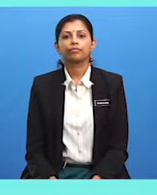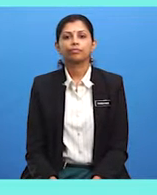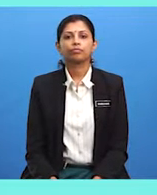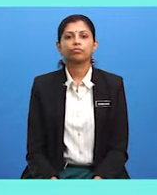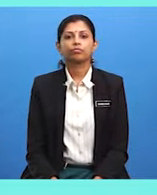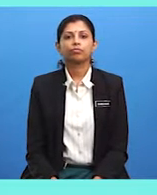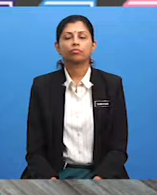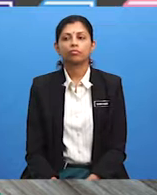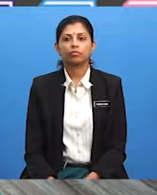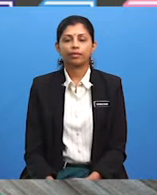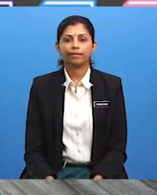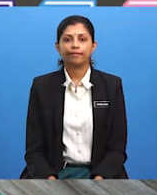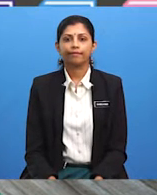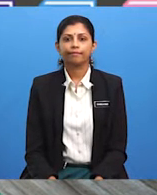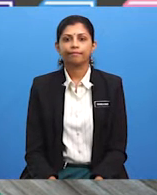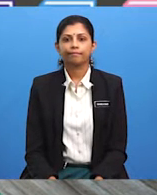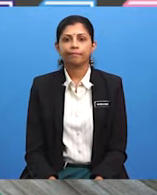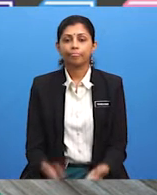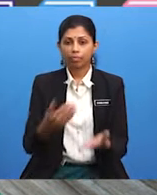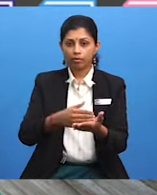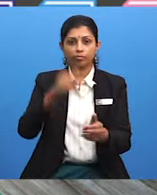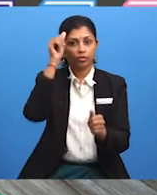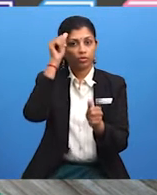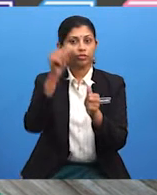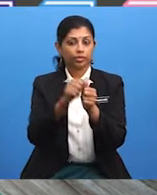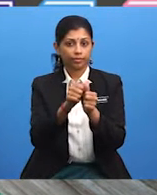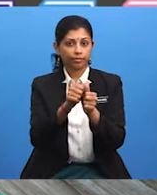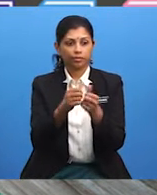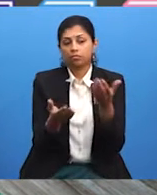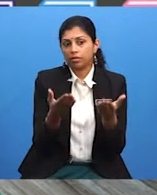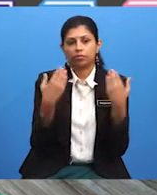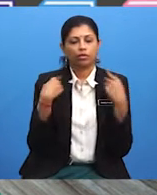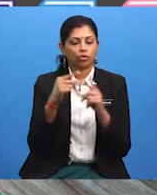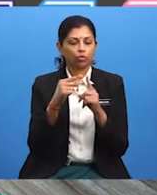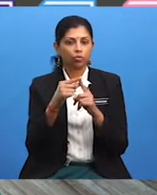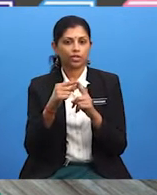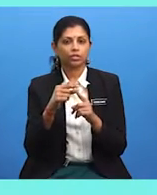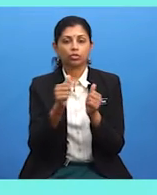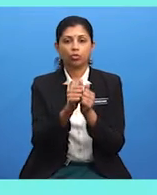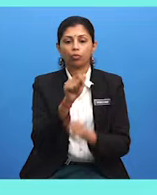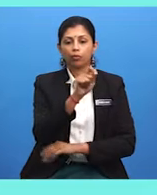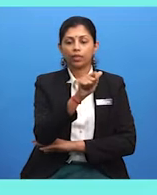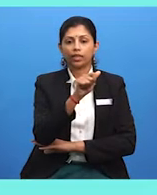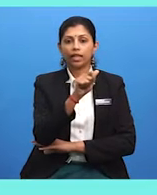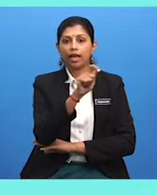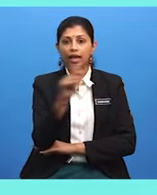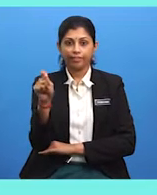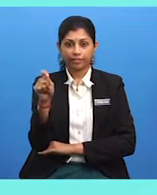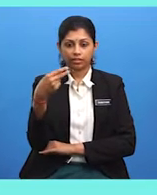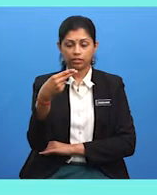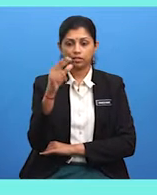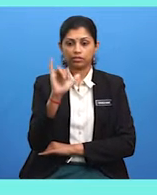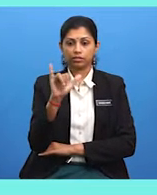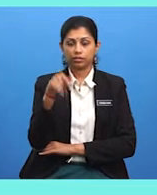tense. Another thing to remember is certain words like hyphenated words are counted as one